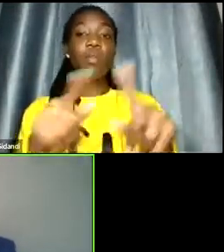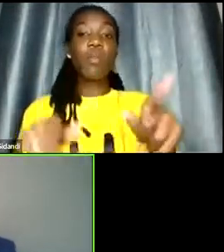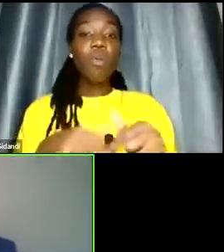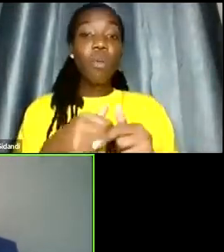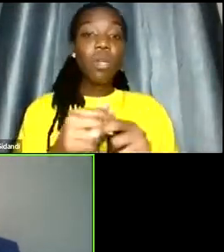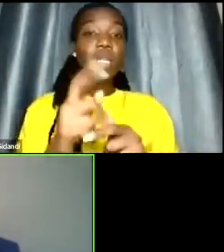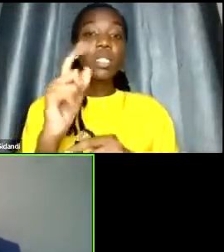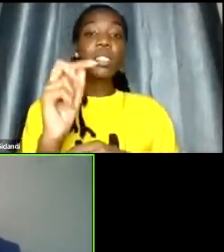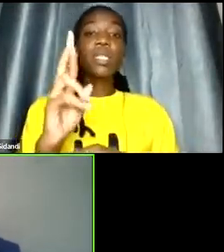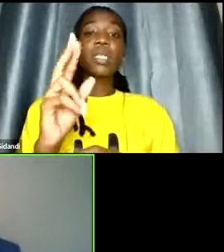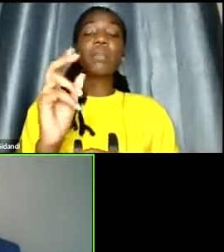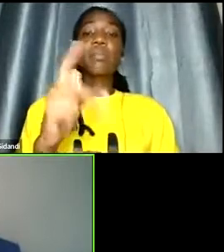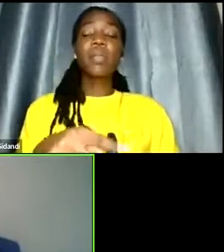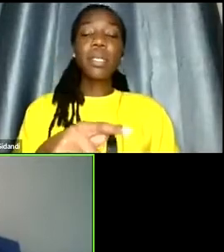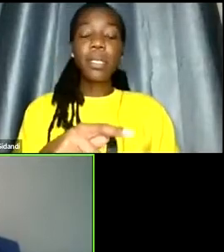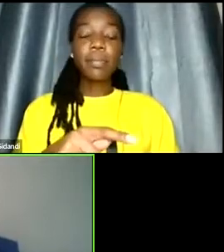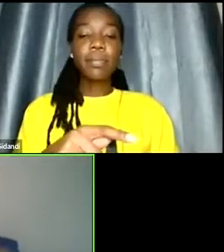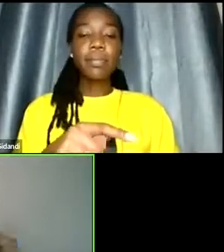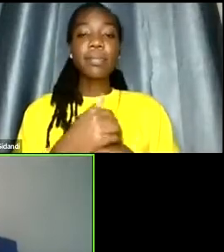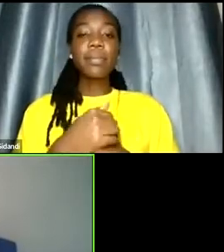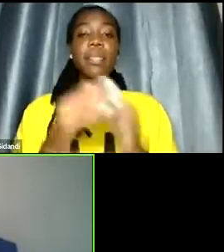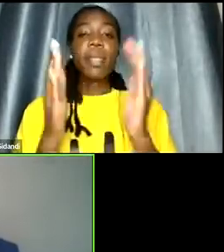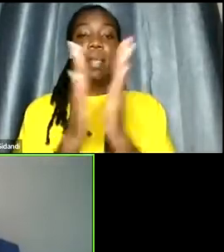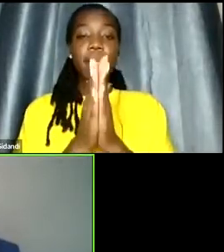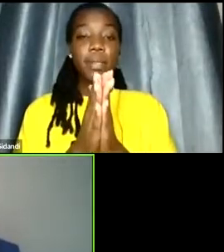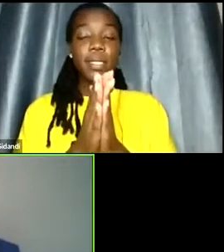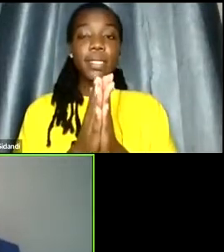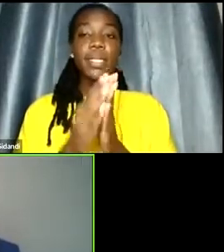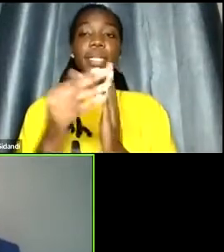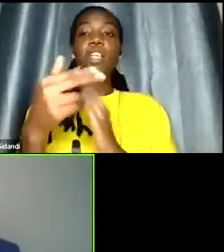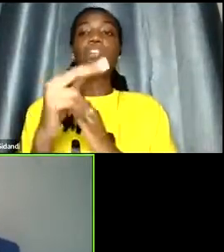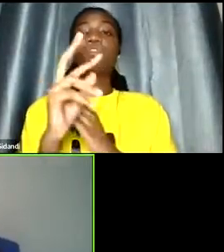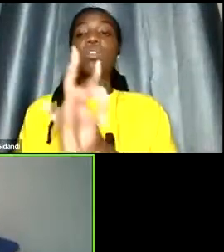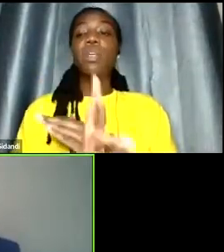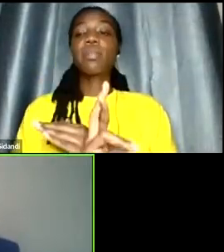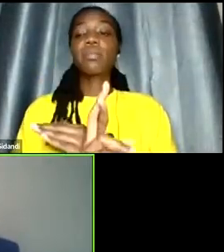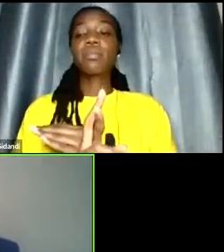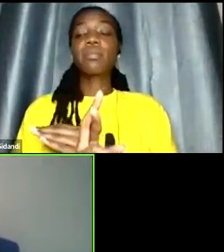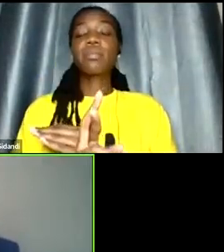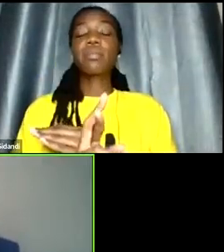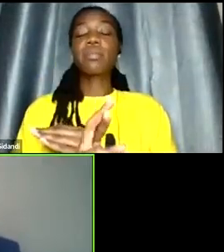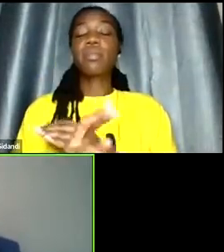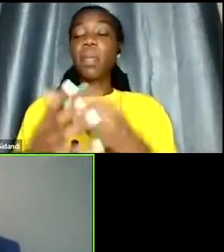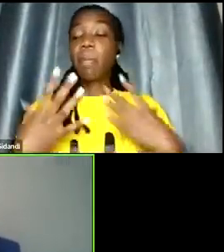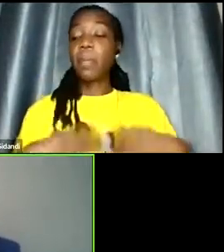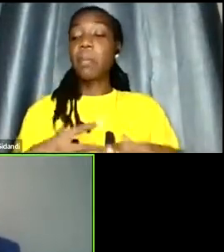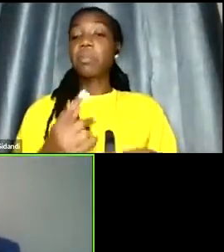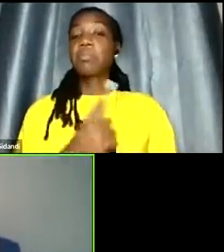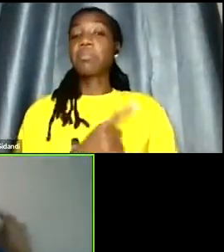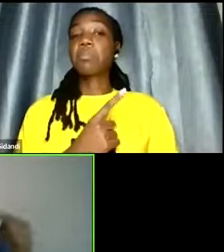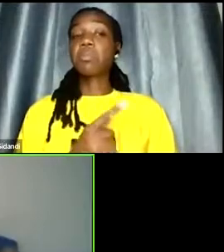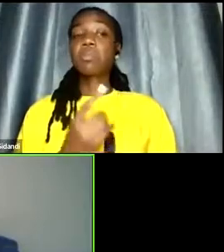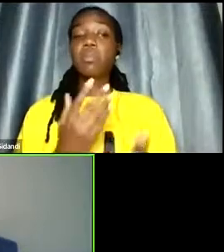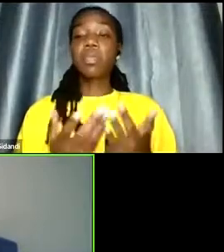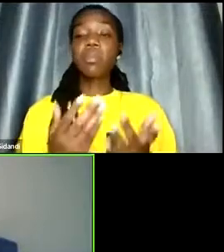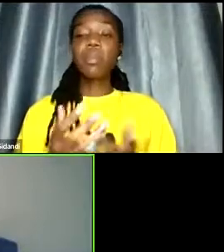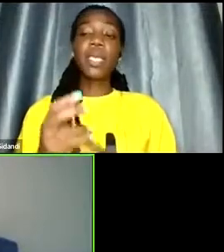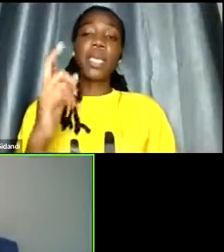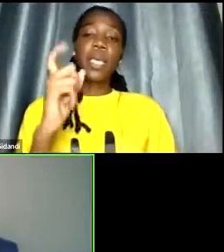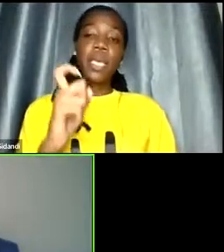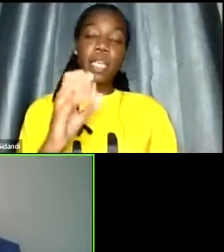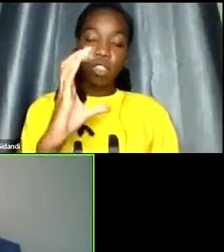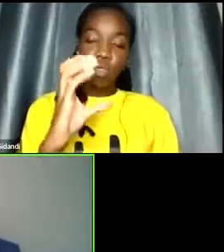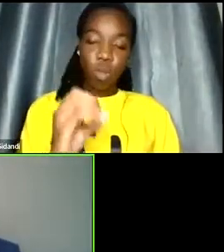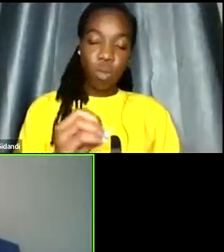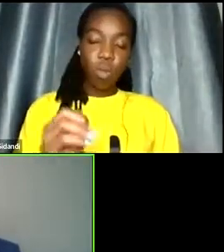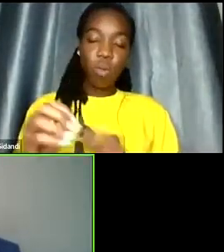TRP, made up of EXCO and HR. These people are either EXCO or EXCO -1